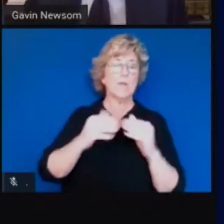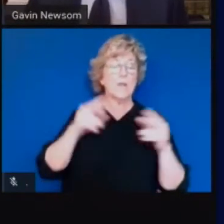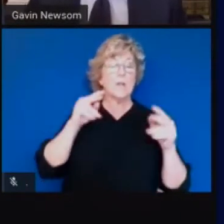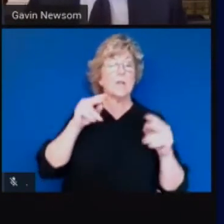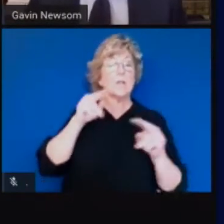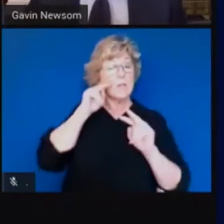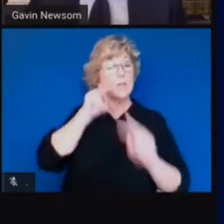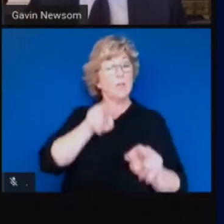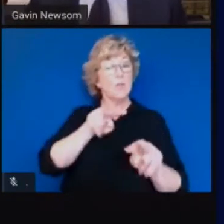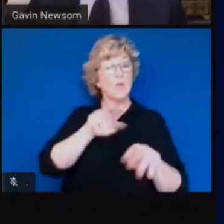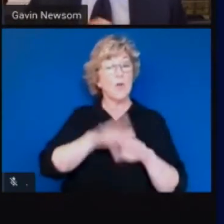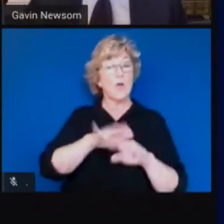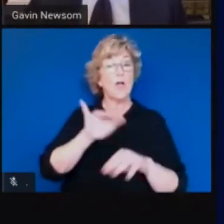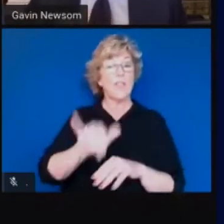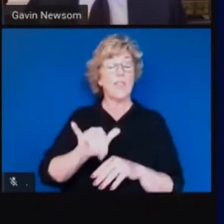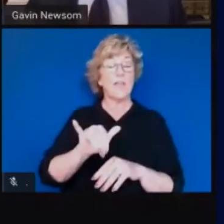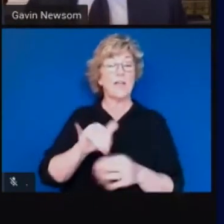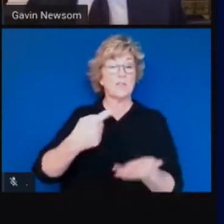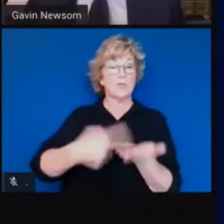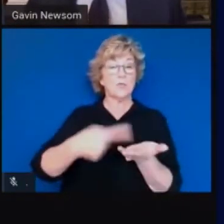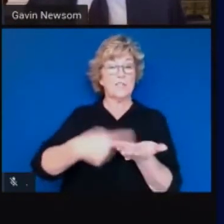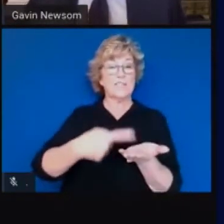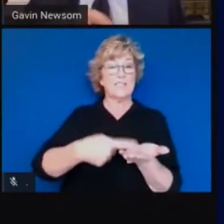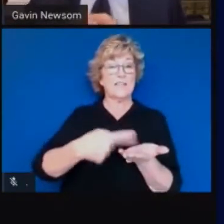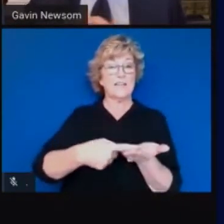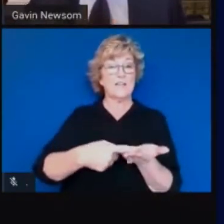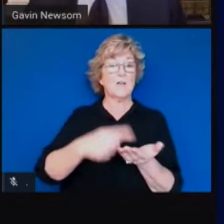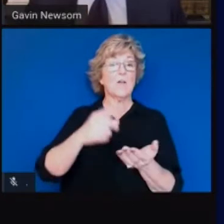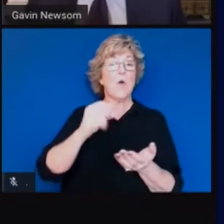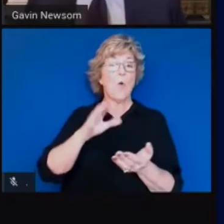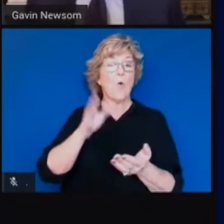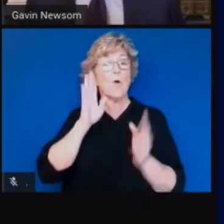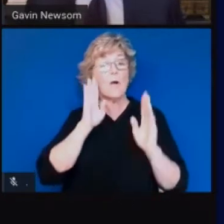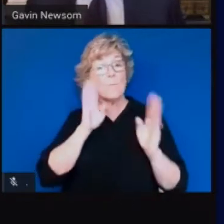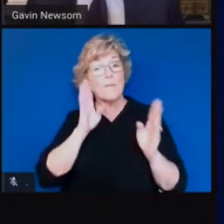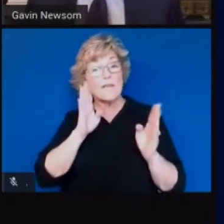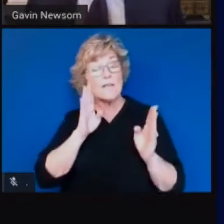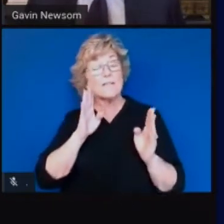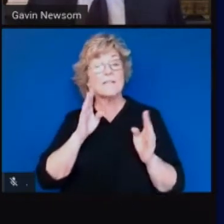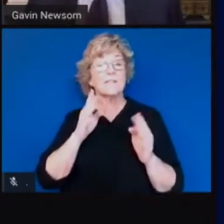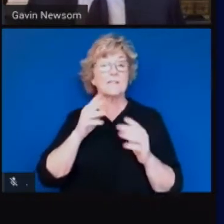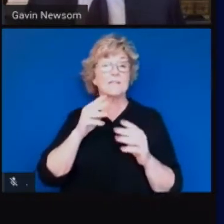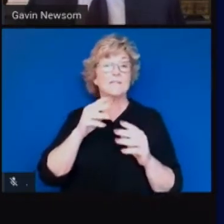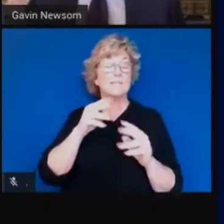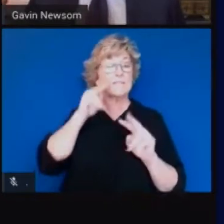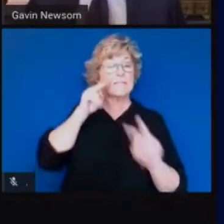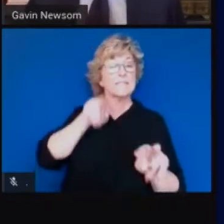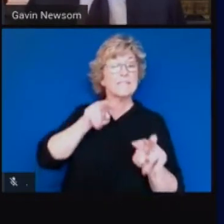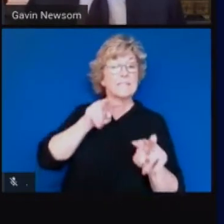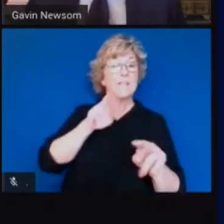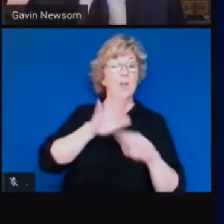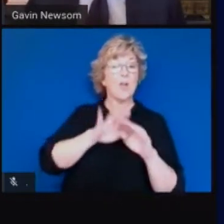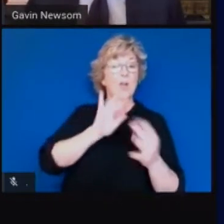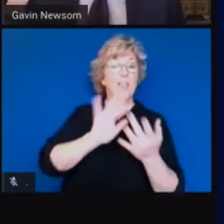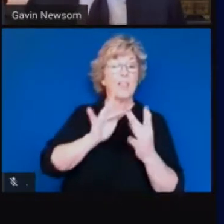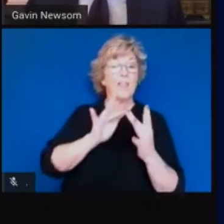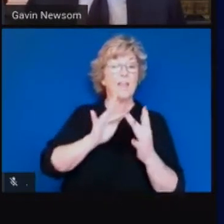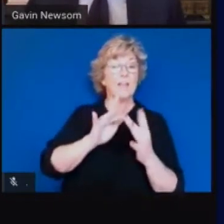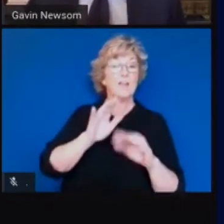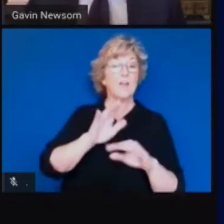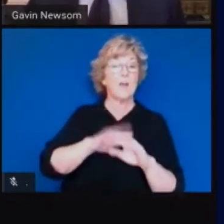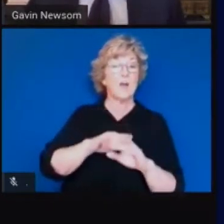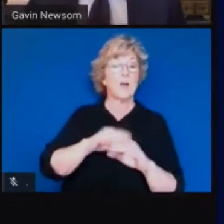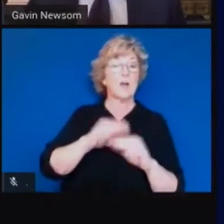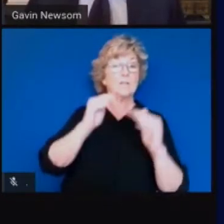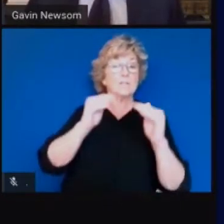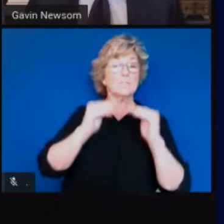you're interested to discuss or rather listen in on the discussion of Plan 1B. And we hope to get those guidelines up